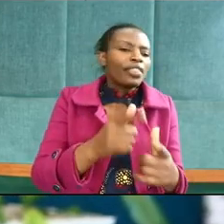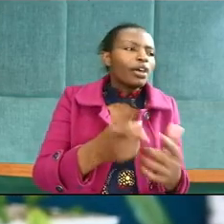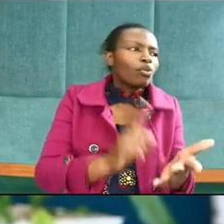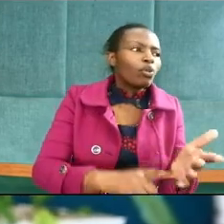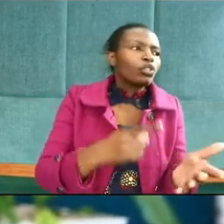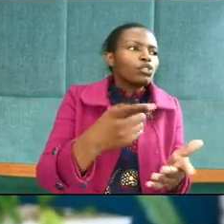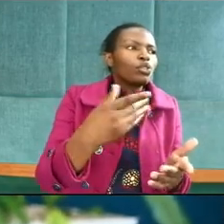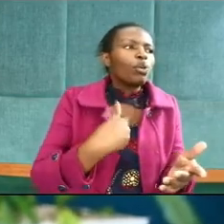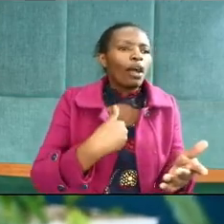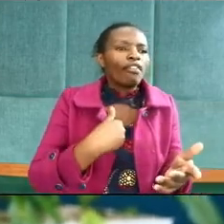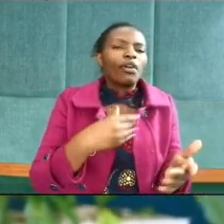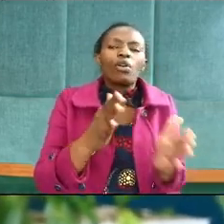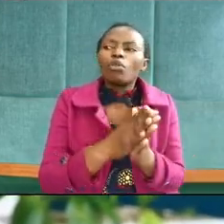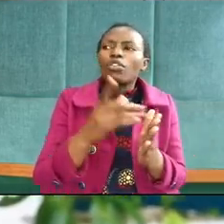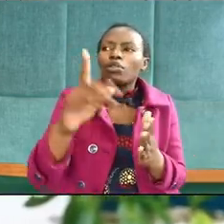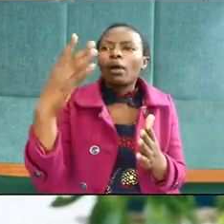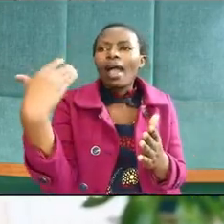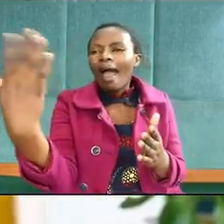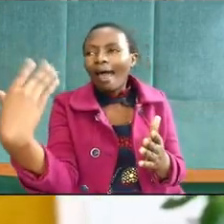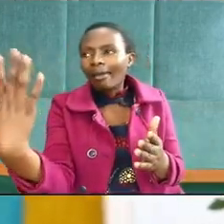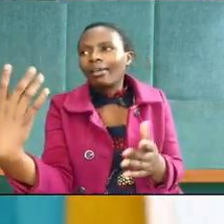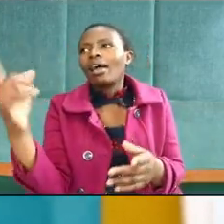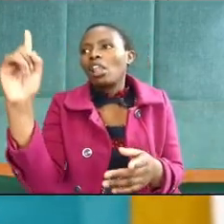land income.